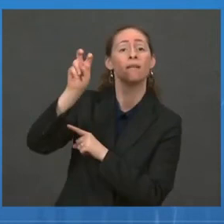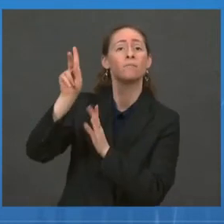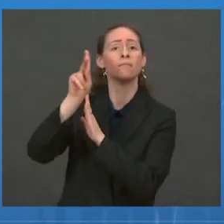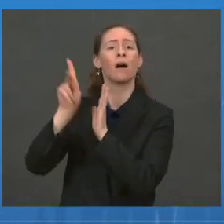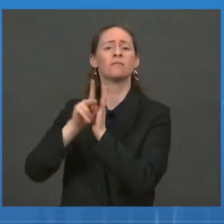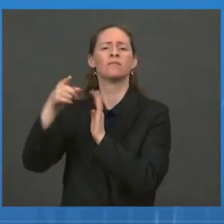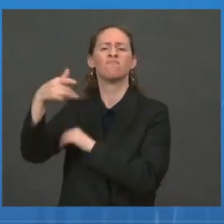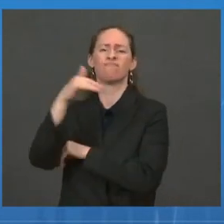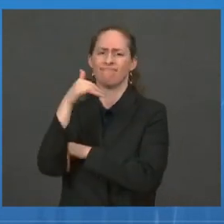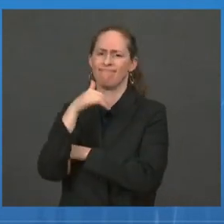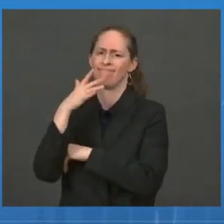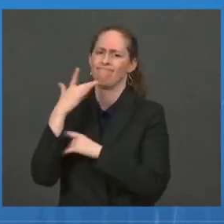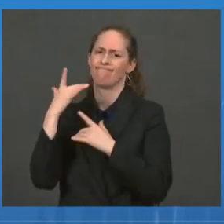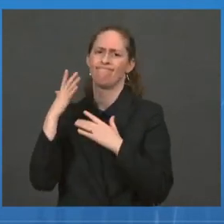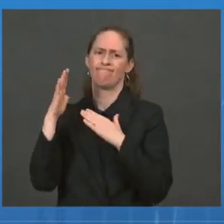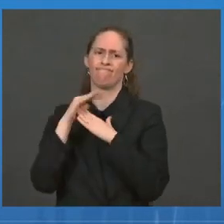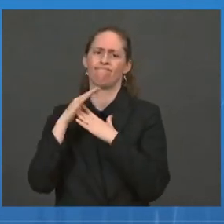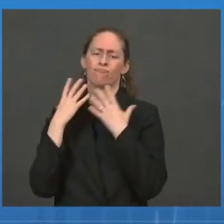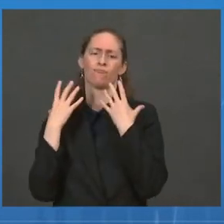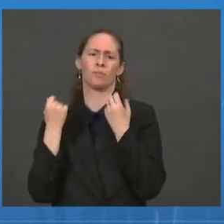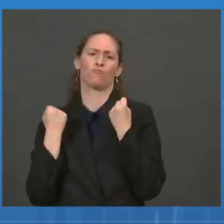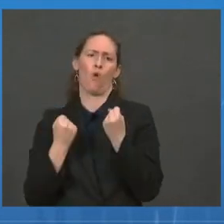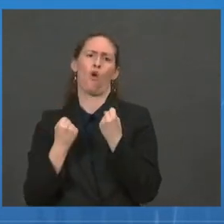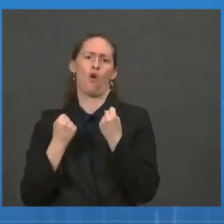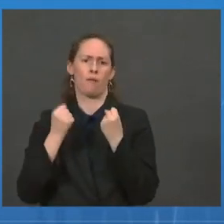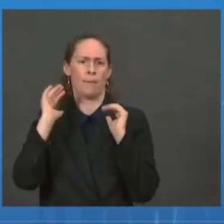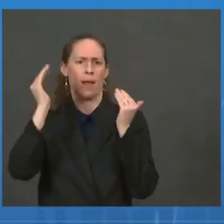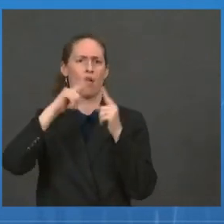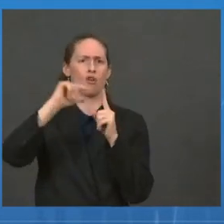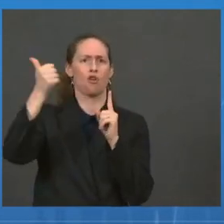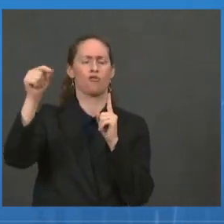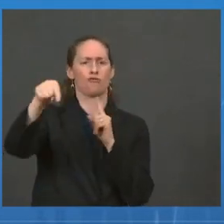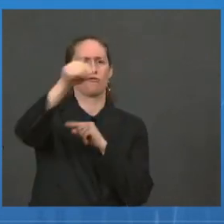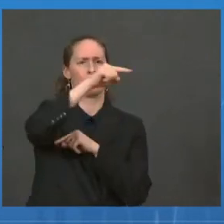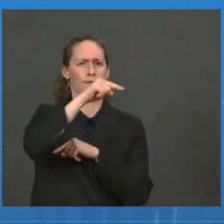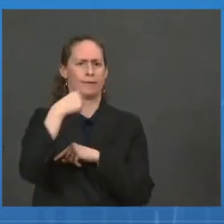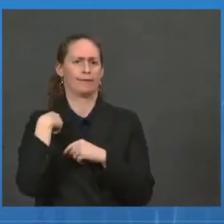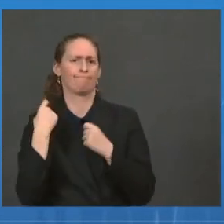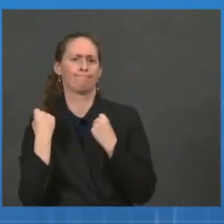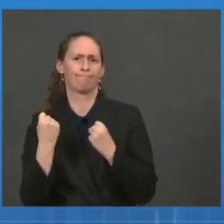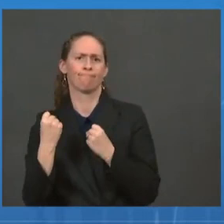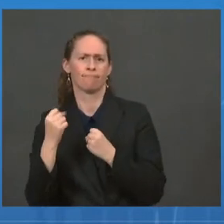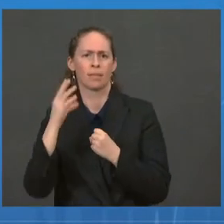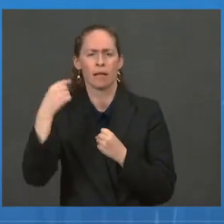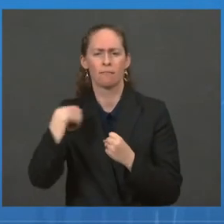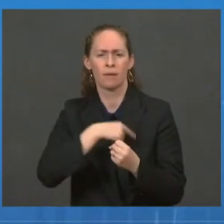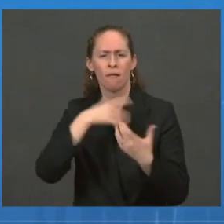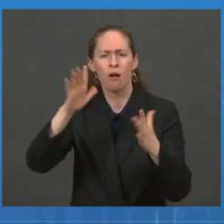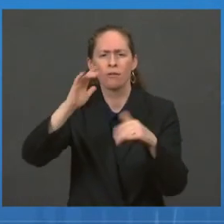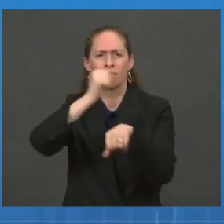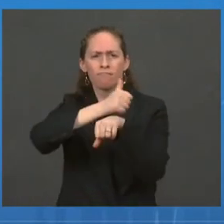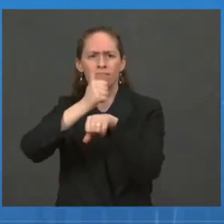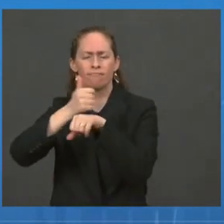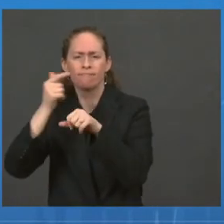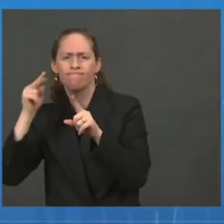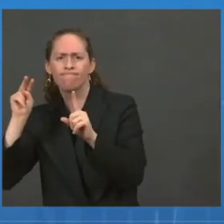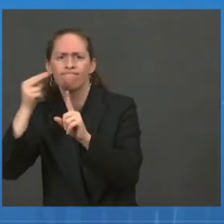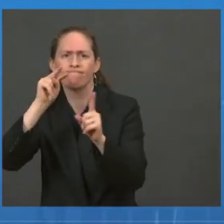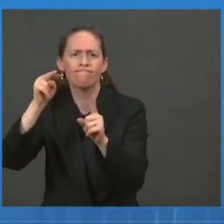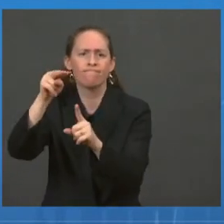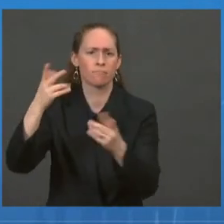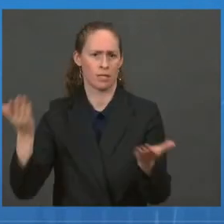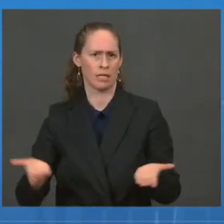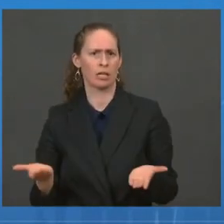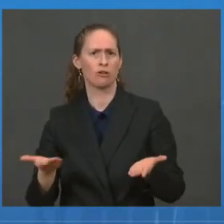detection mechanisms that we need in place in order to find it um show them when it occurs good on the